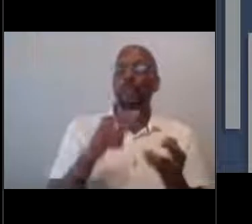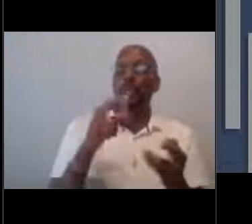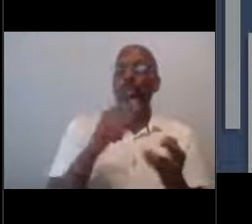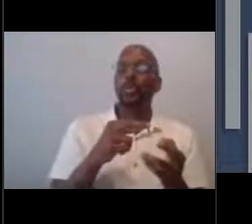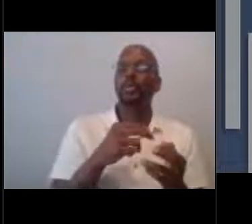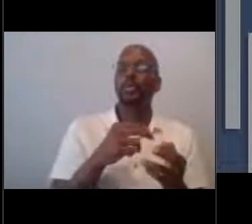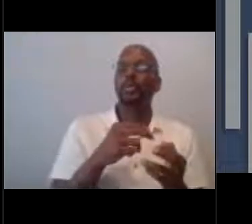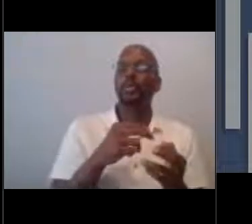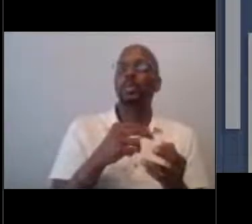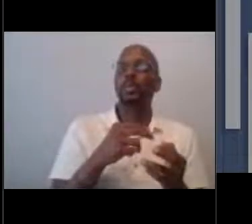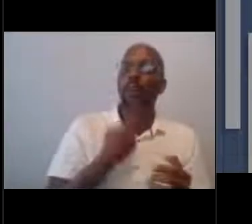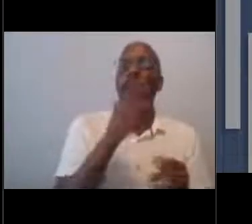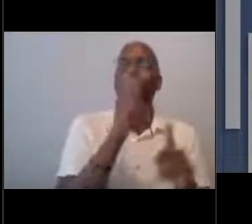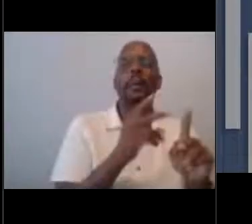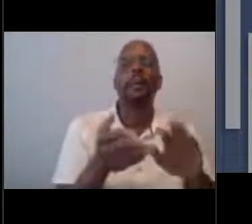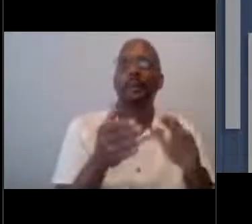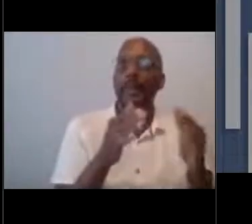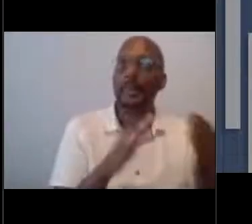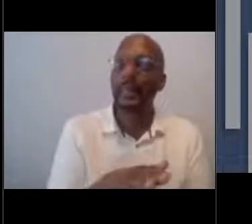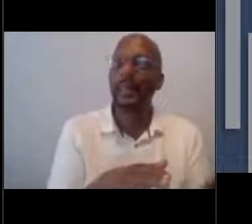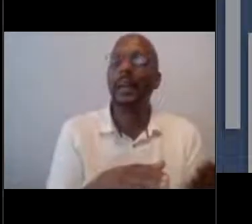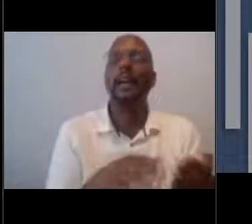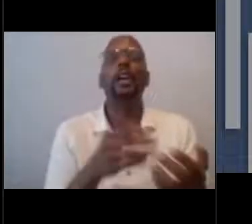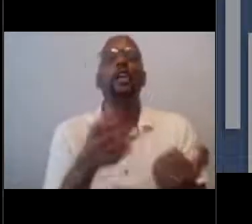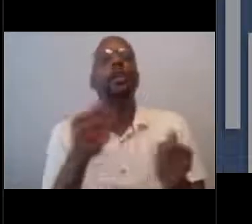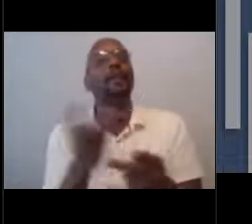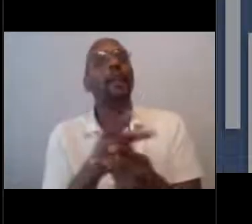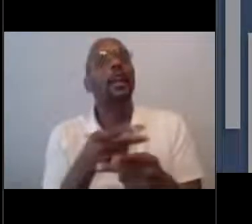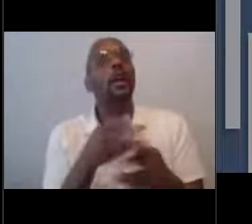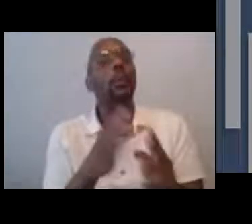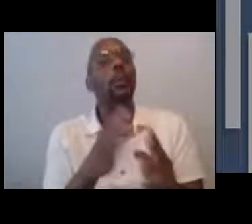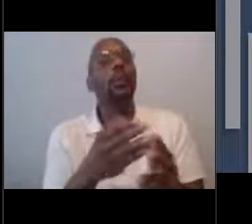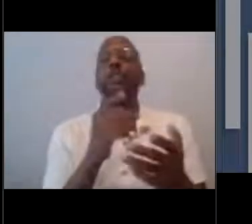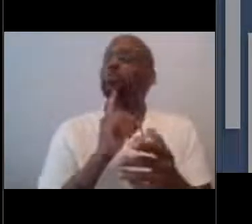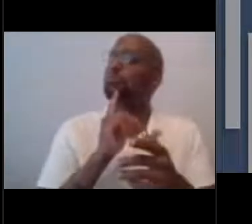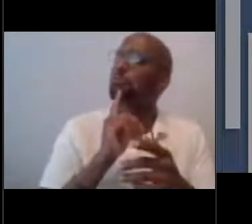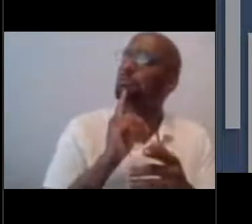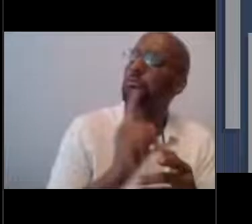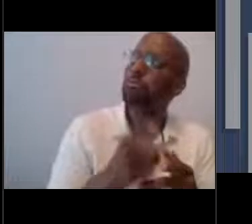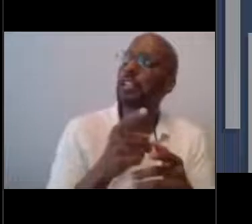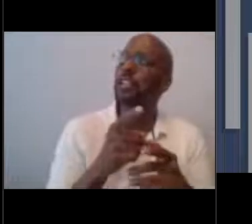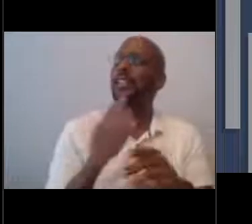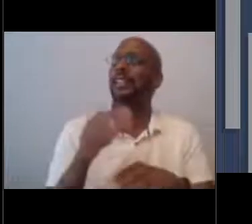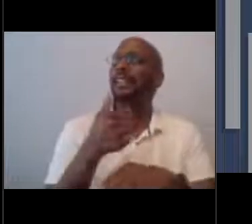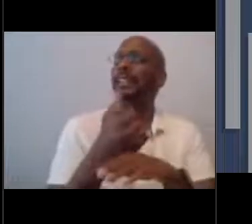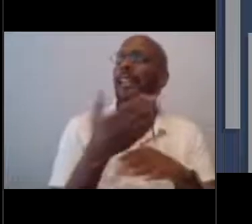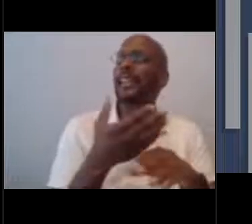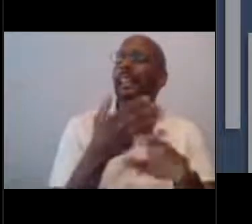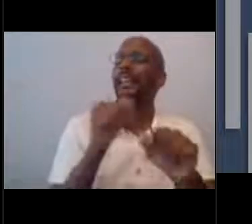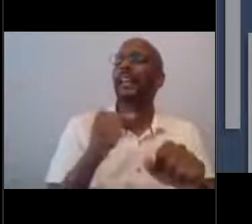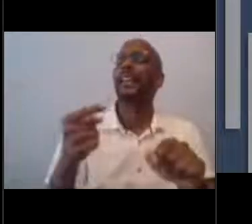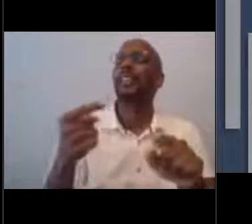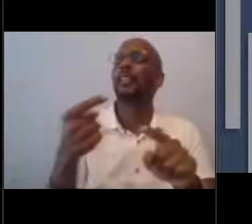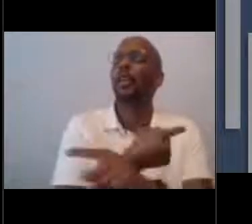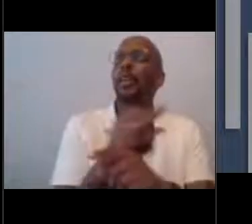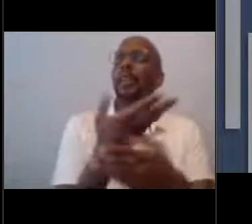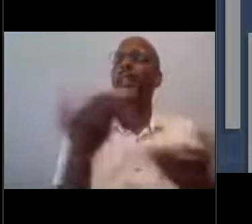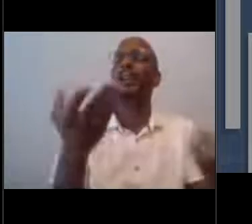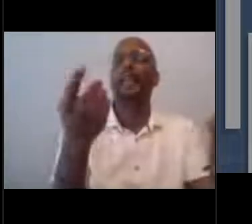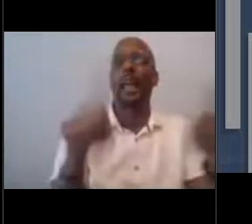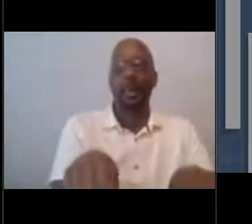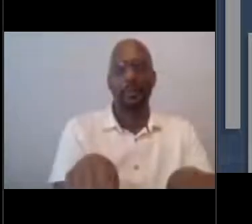families, and figure out a way to really put things in place that tackles and prevents these